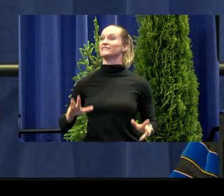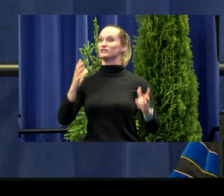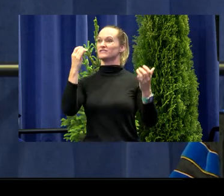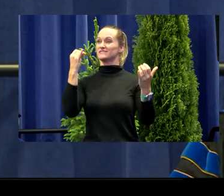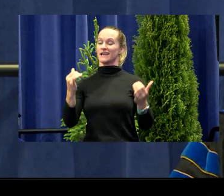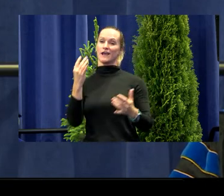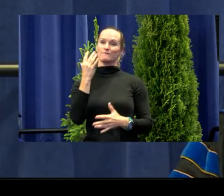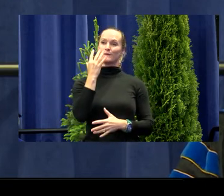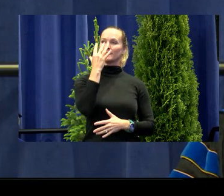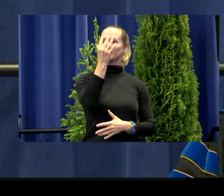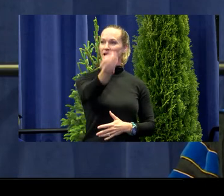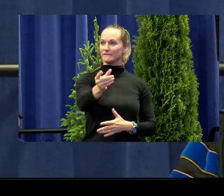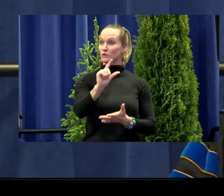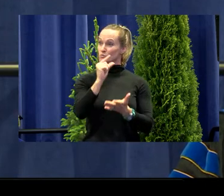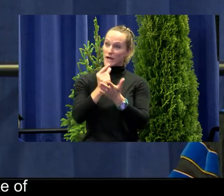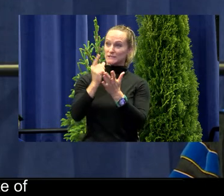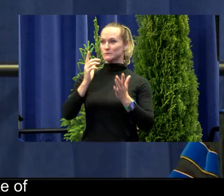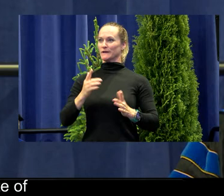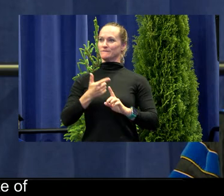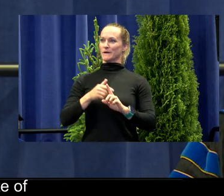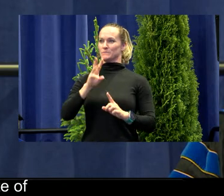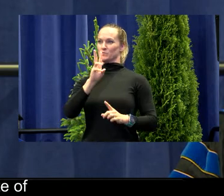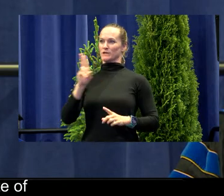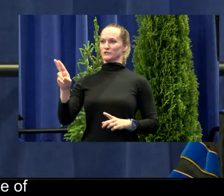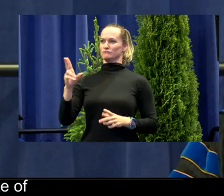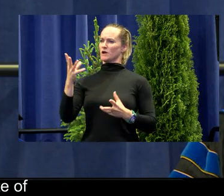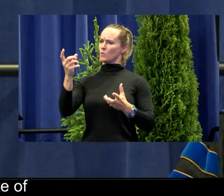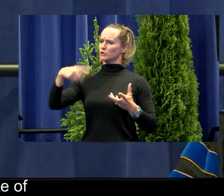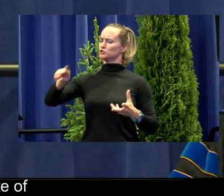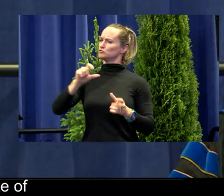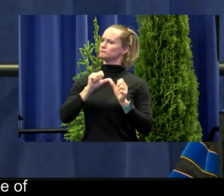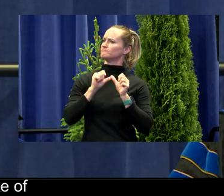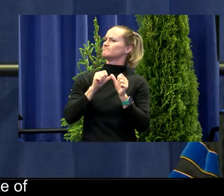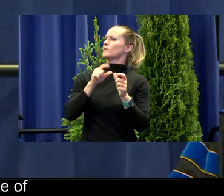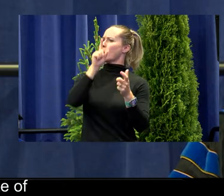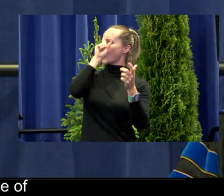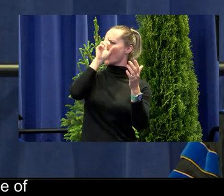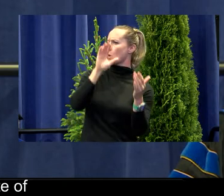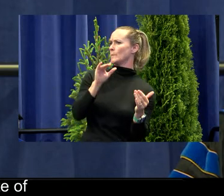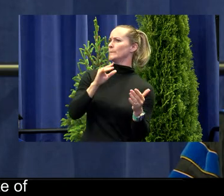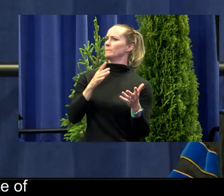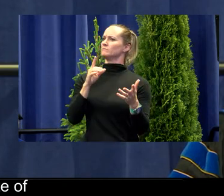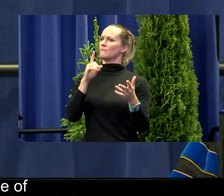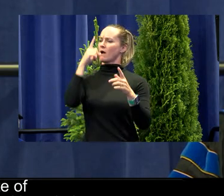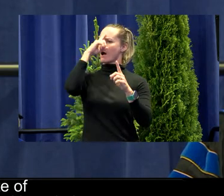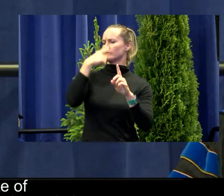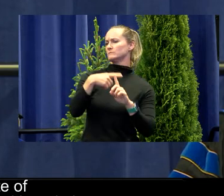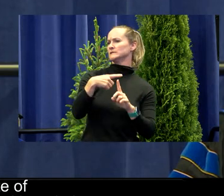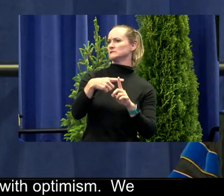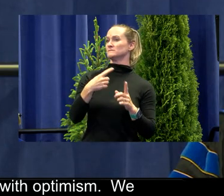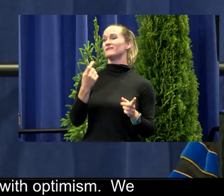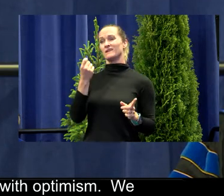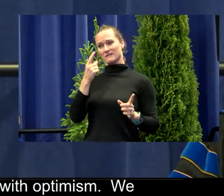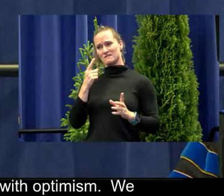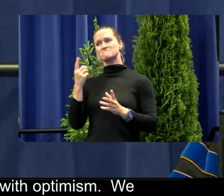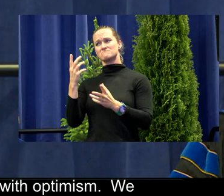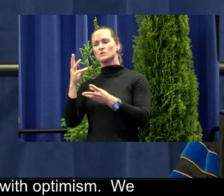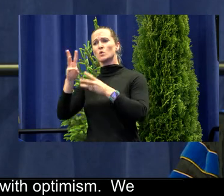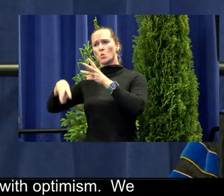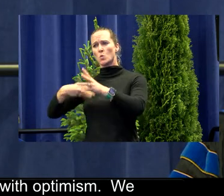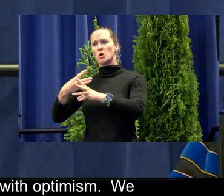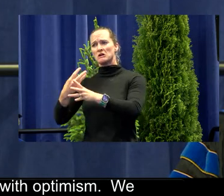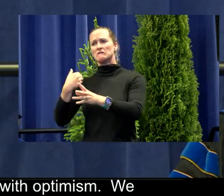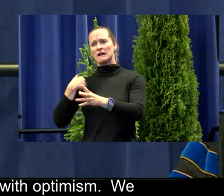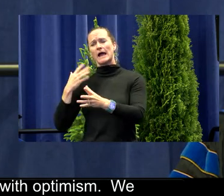of Western Washington University, you should do so with hope and with optimism. We have some real problems in the world, but they are